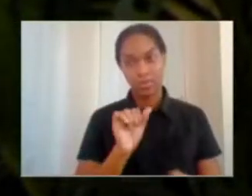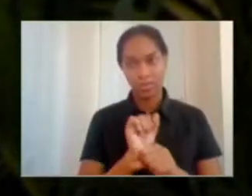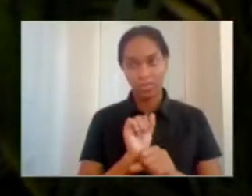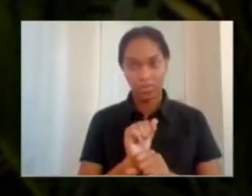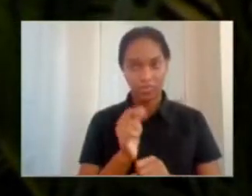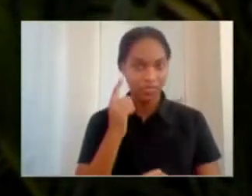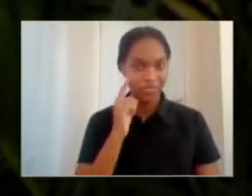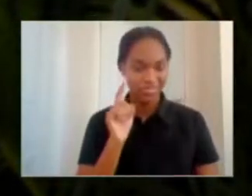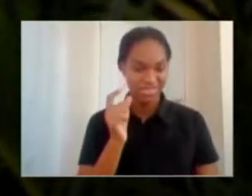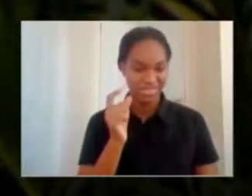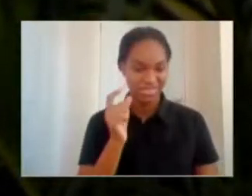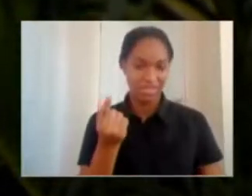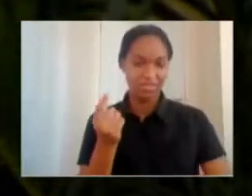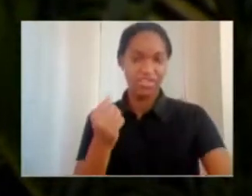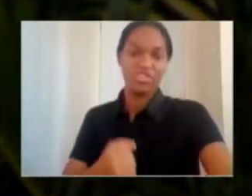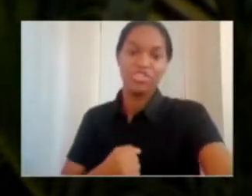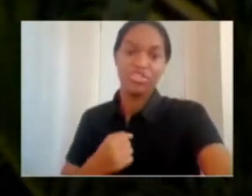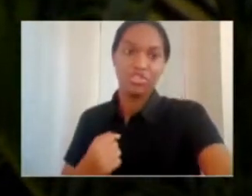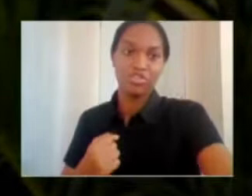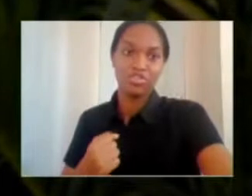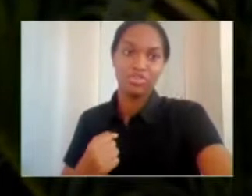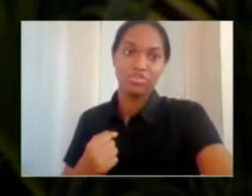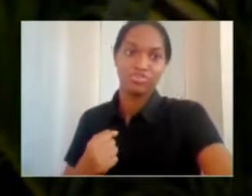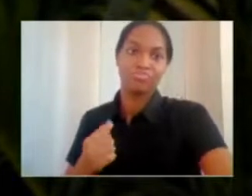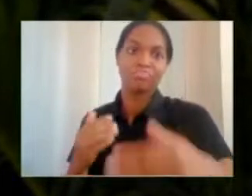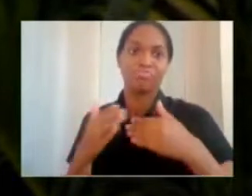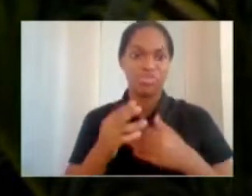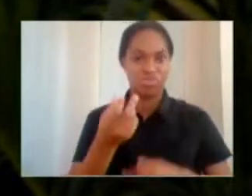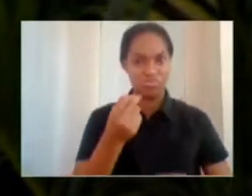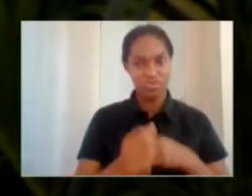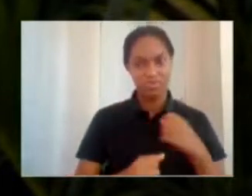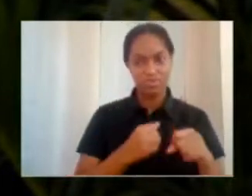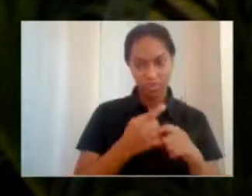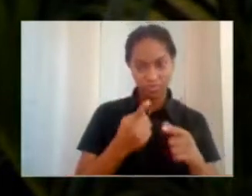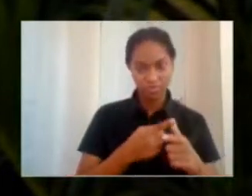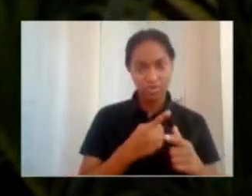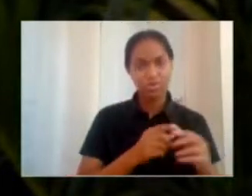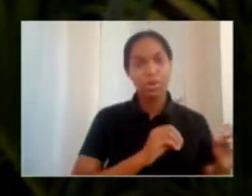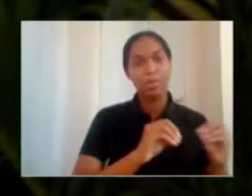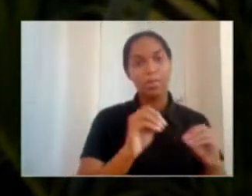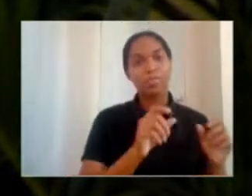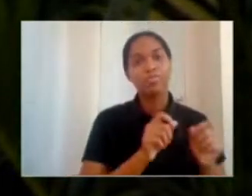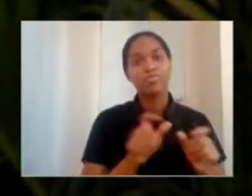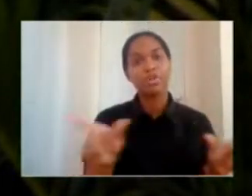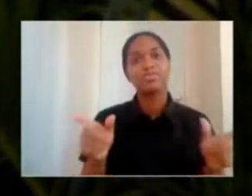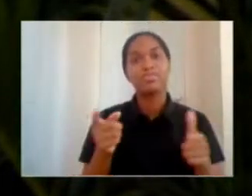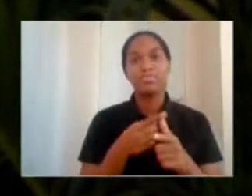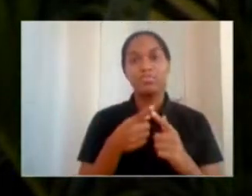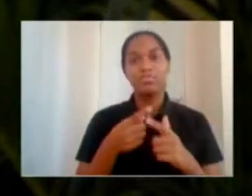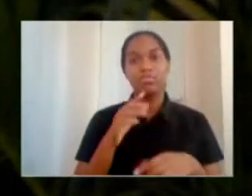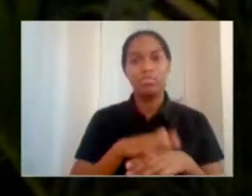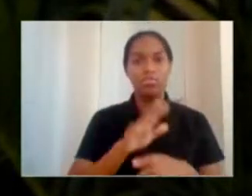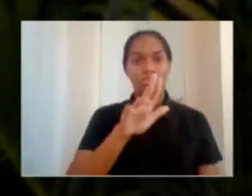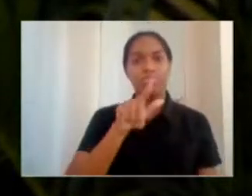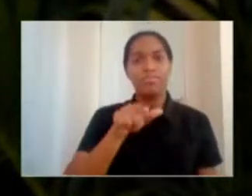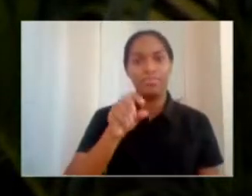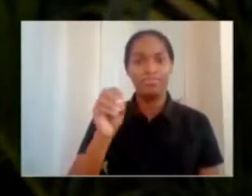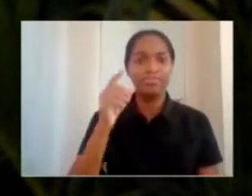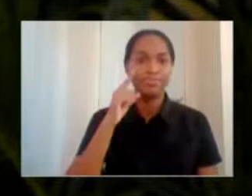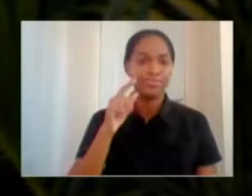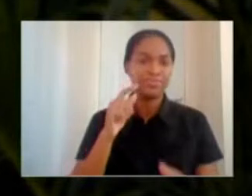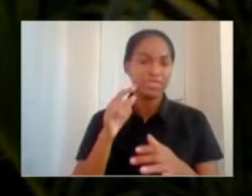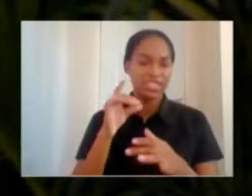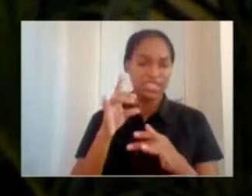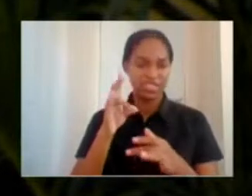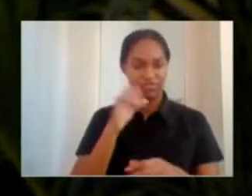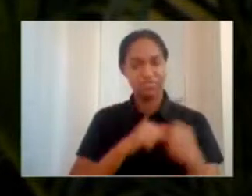11 years, going on 12, first on mobile broadcasting and now on 3.0 for the past 7 years. And rather